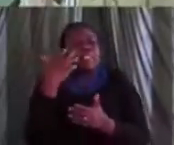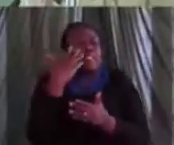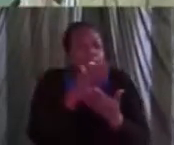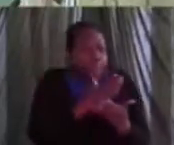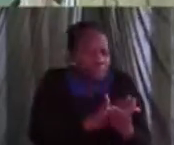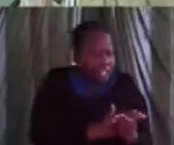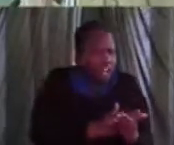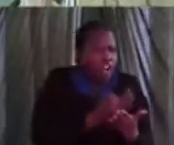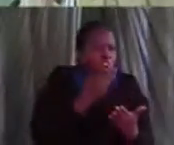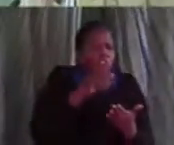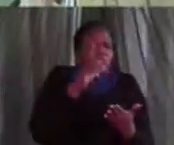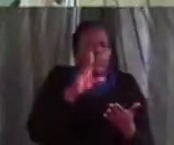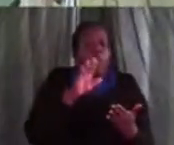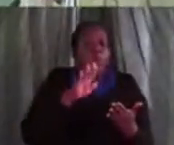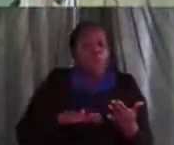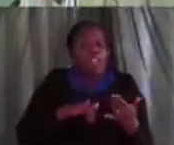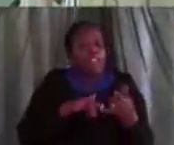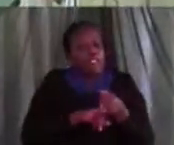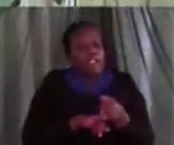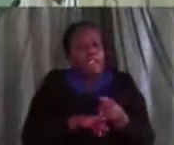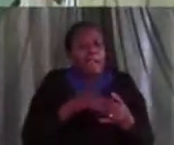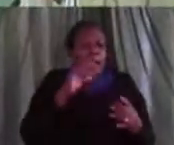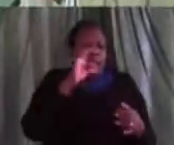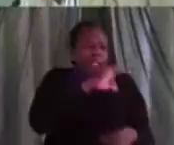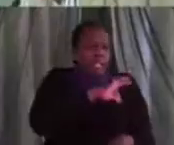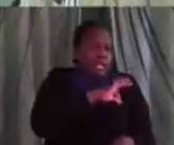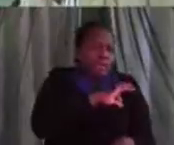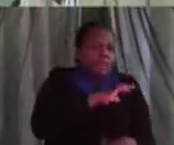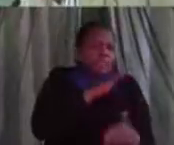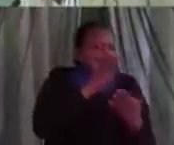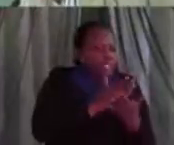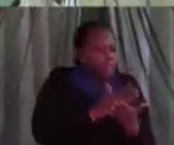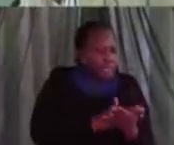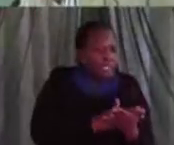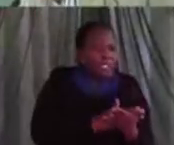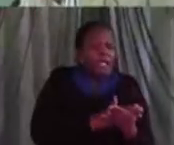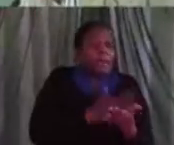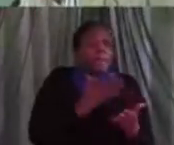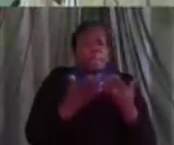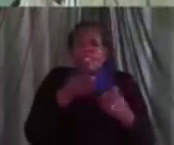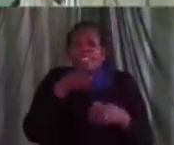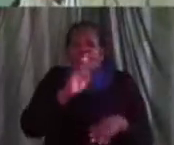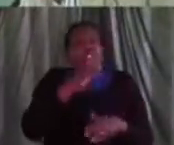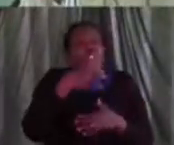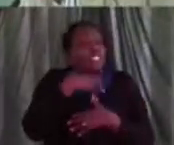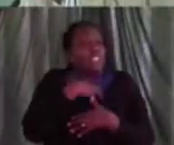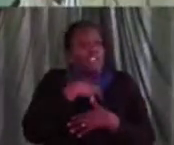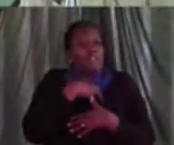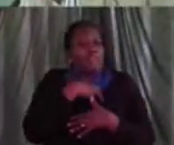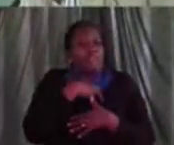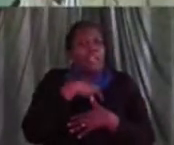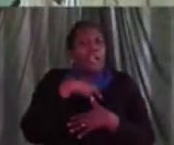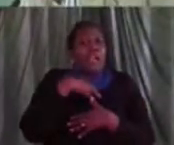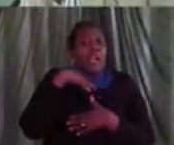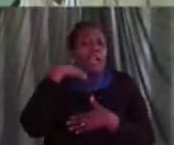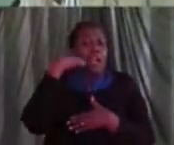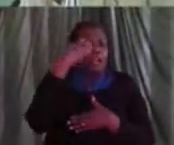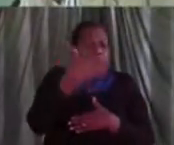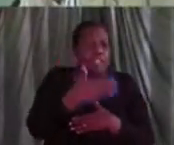income, assets, and liabilities. She may have retired 38 years ago, after serving for 38